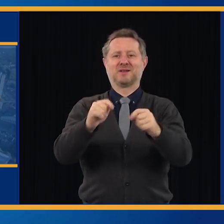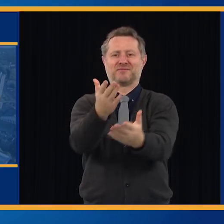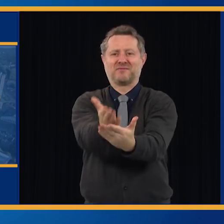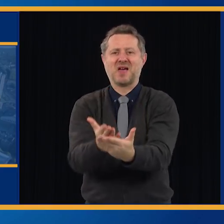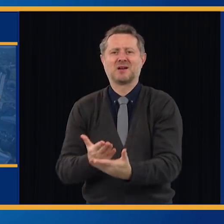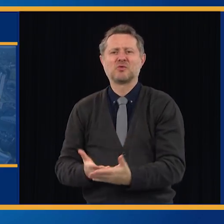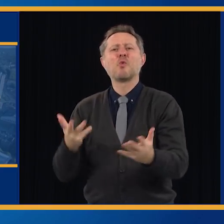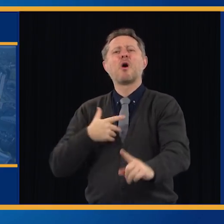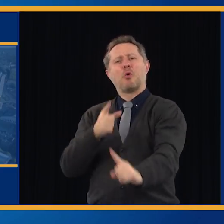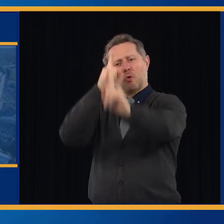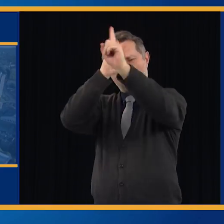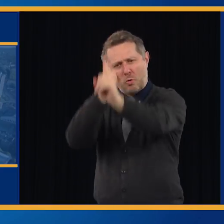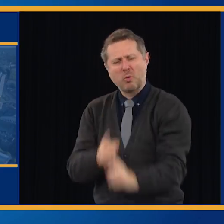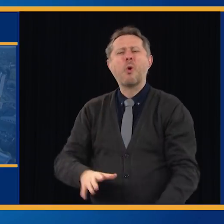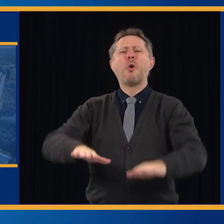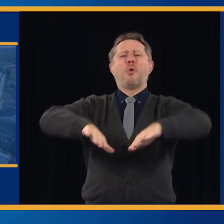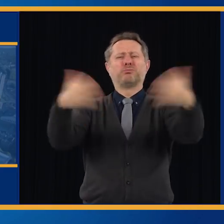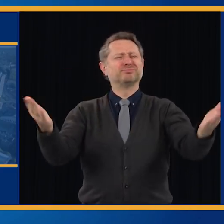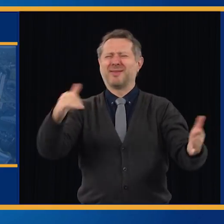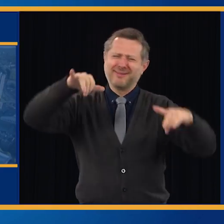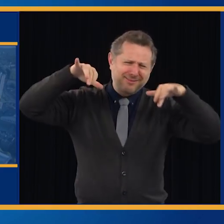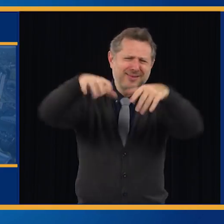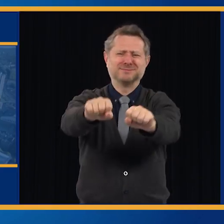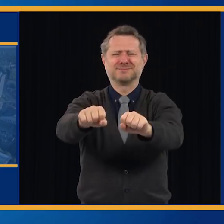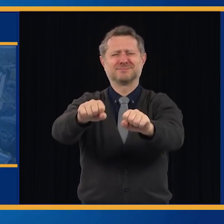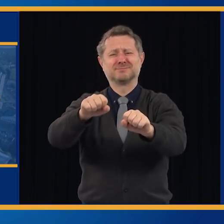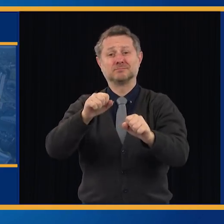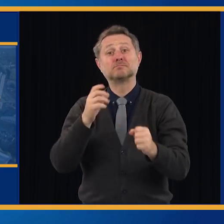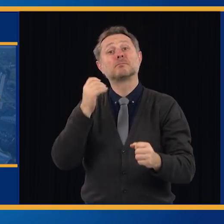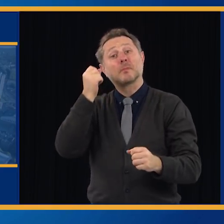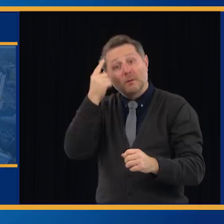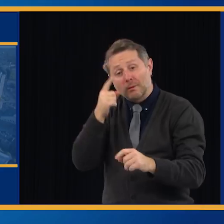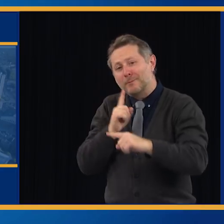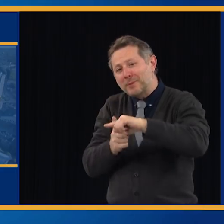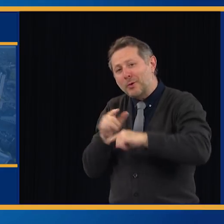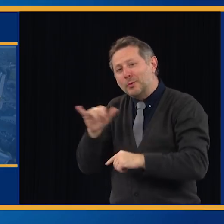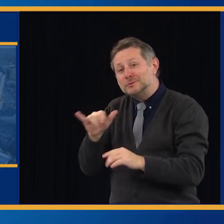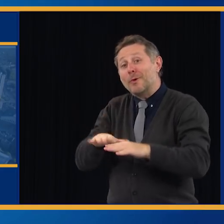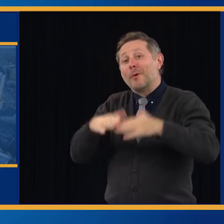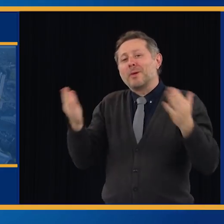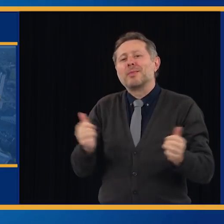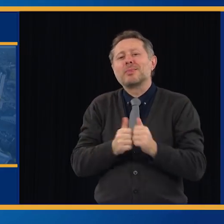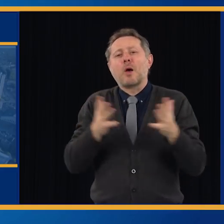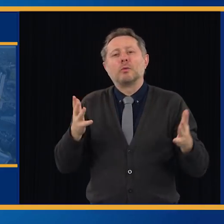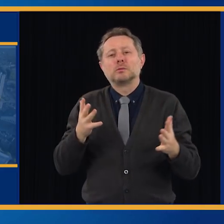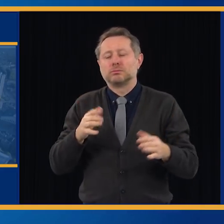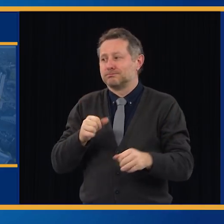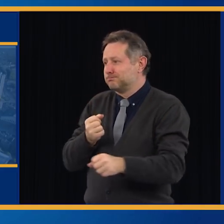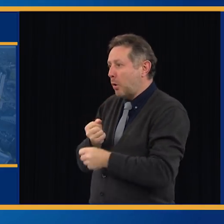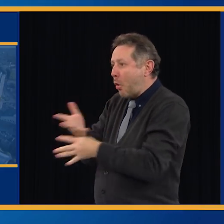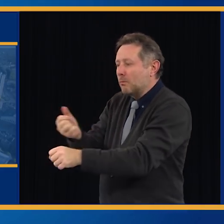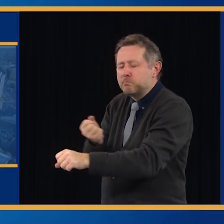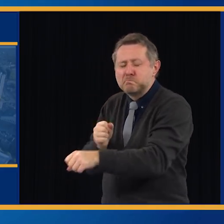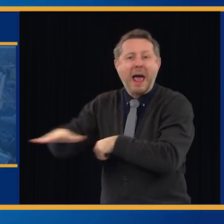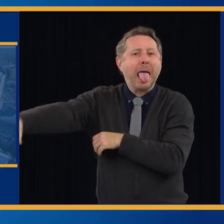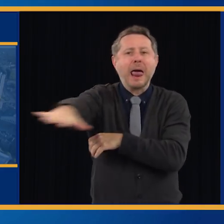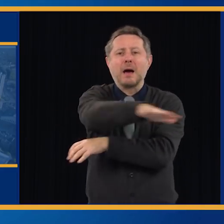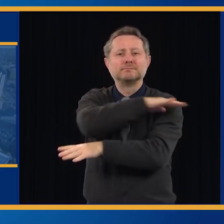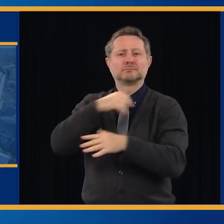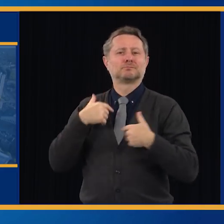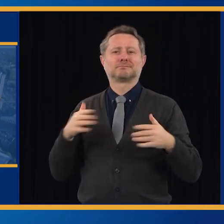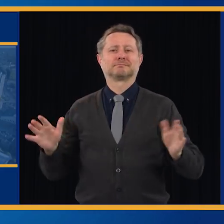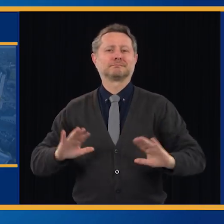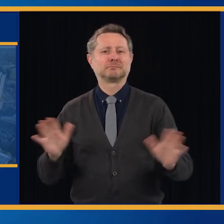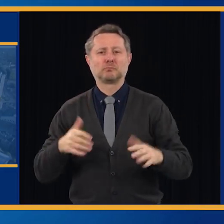people or overwhelming the hospital system. We're at Upstate Medical today.